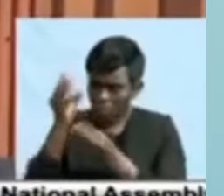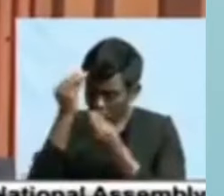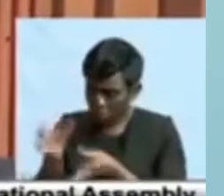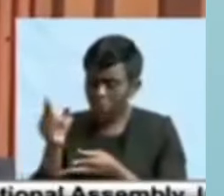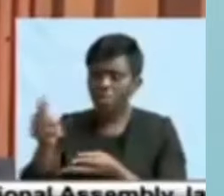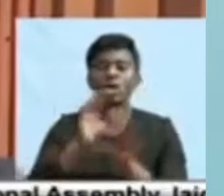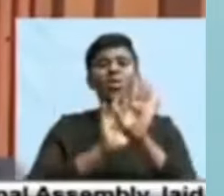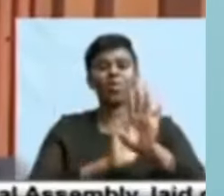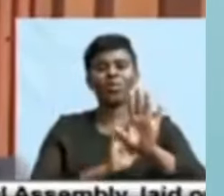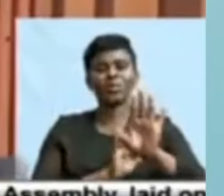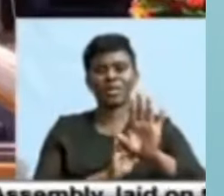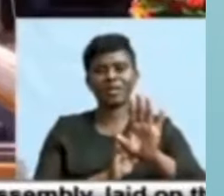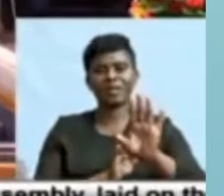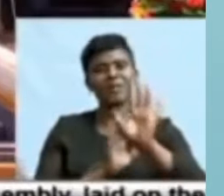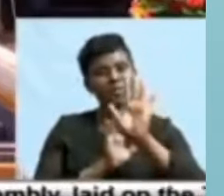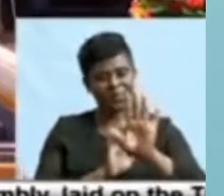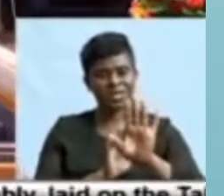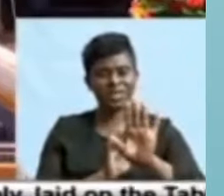Unfortunately. Order, honorable member.